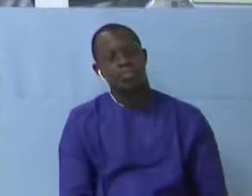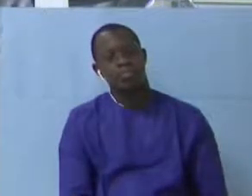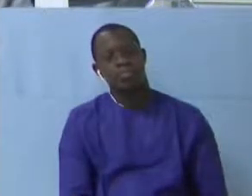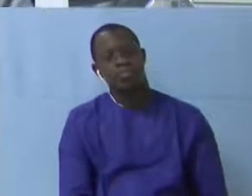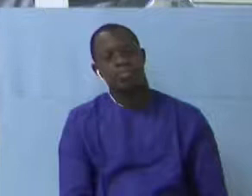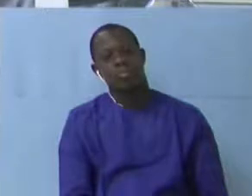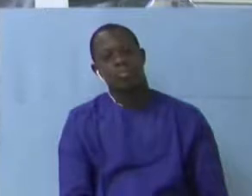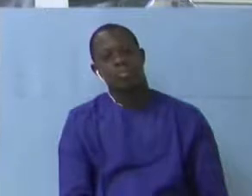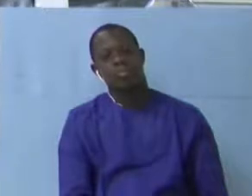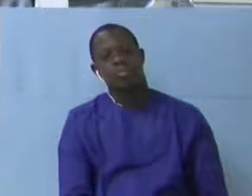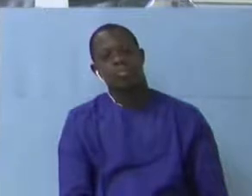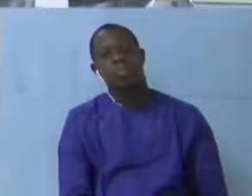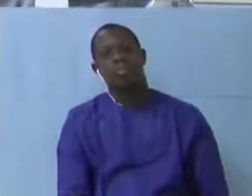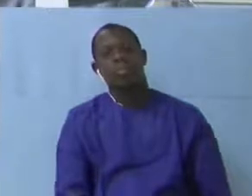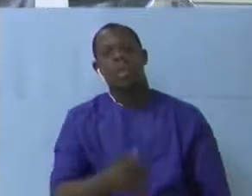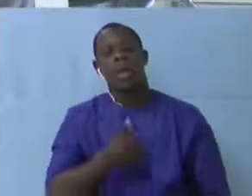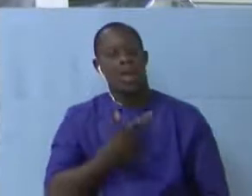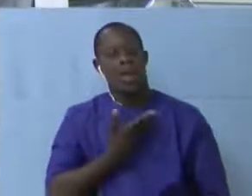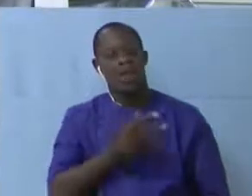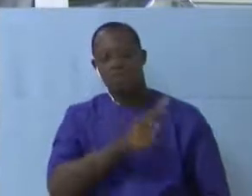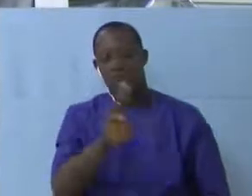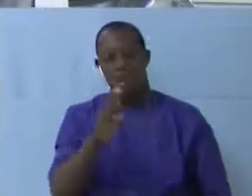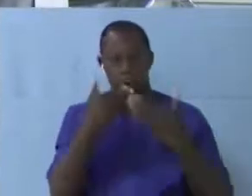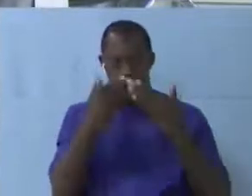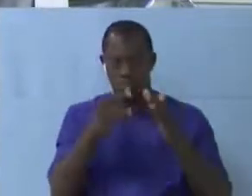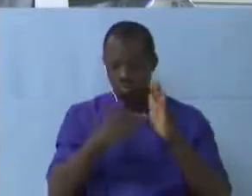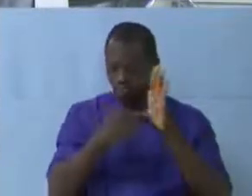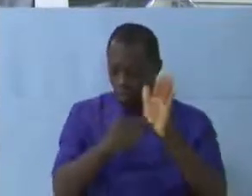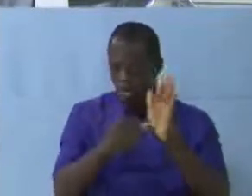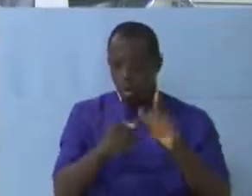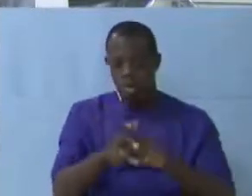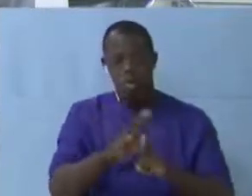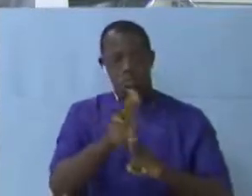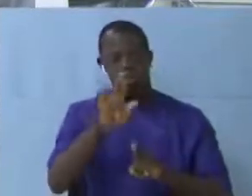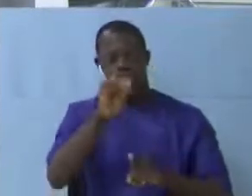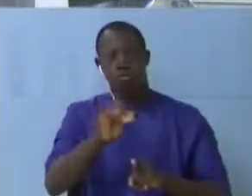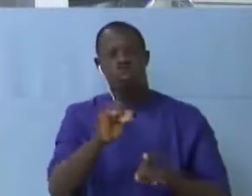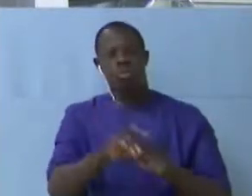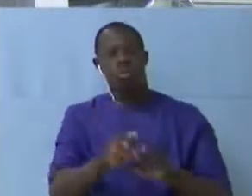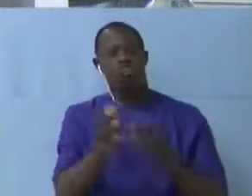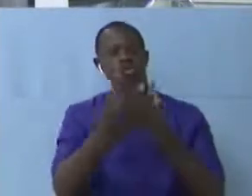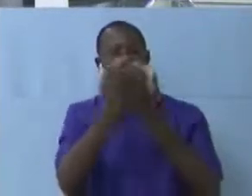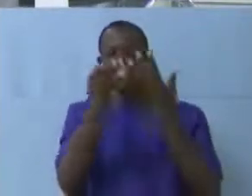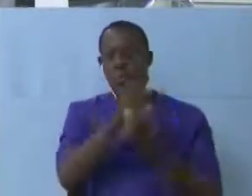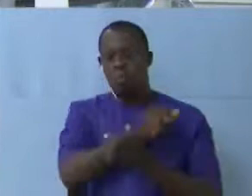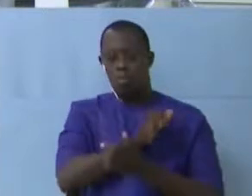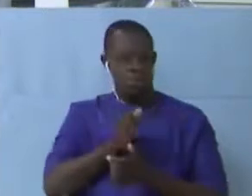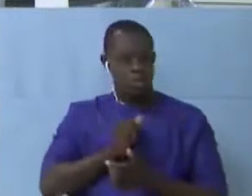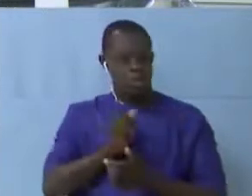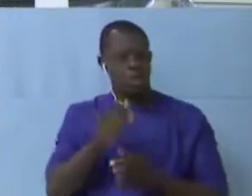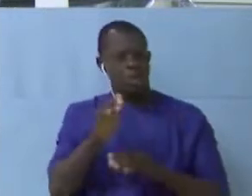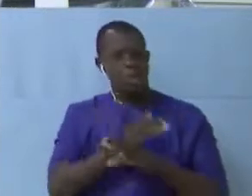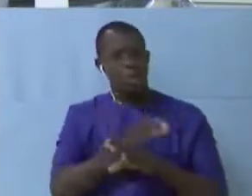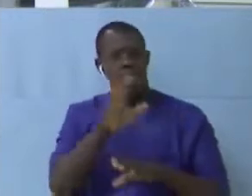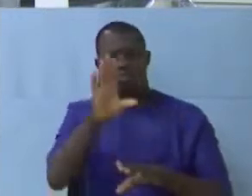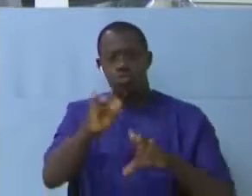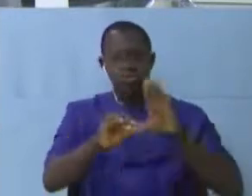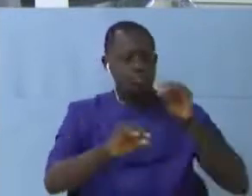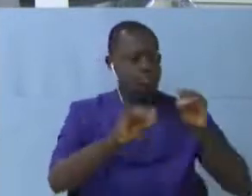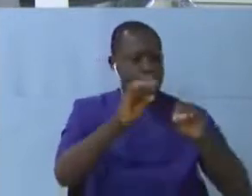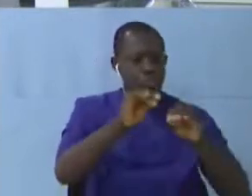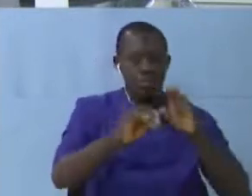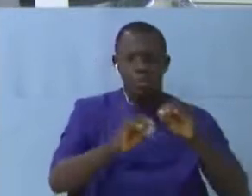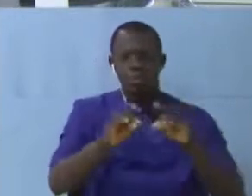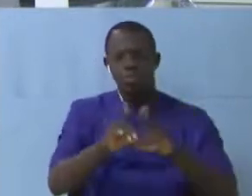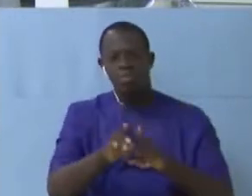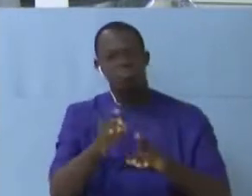wouldn't be, but I'm just pleading whoever, all of us, to really make sure we do that. Some of us have been doing documentation